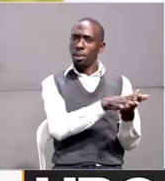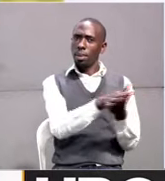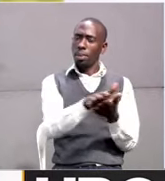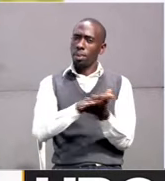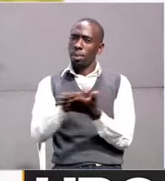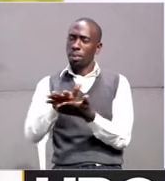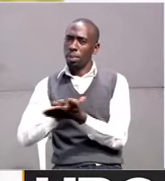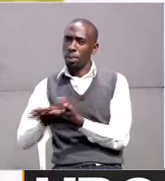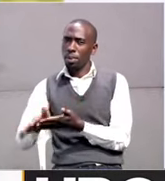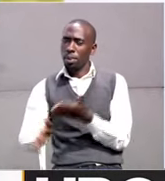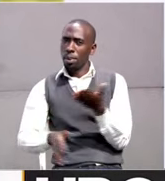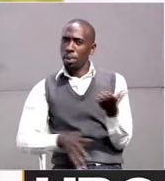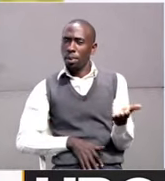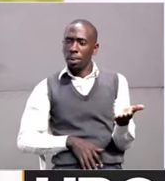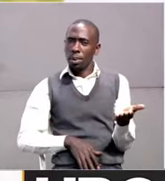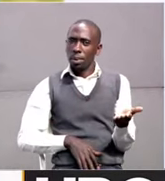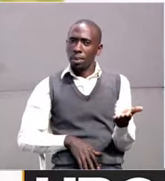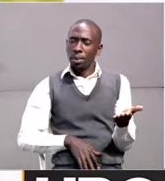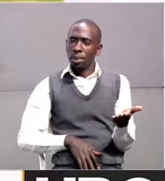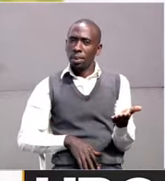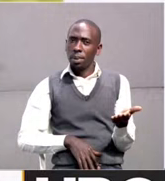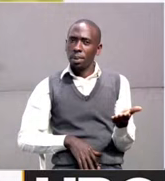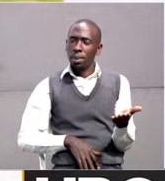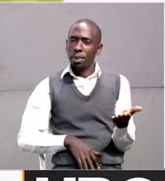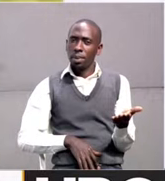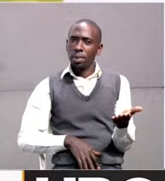the logistics